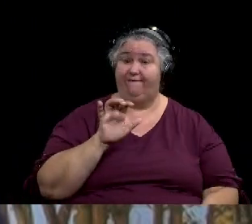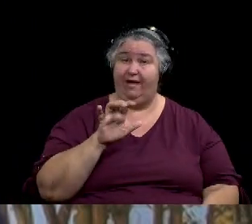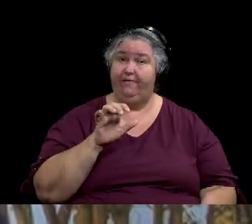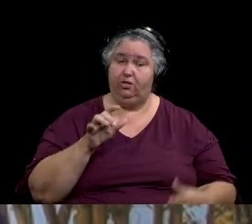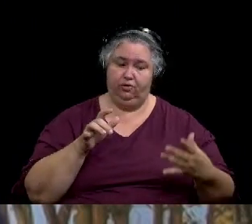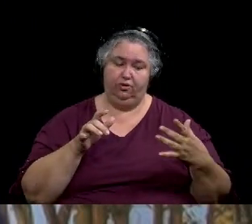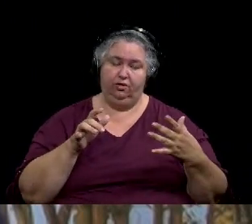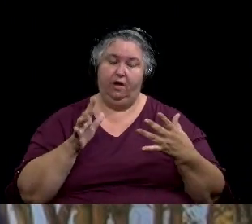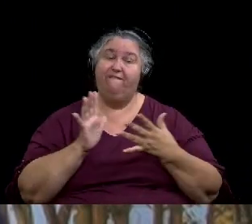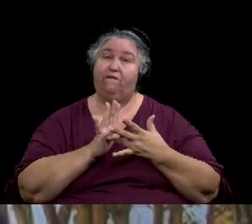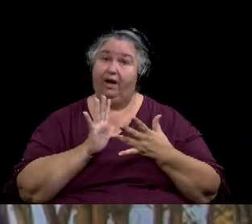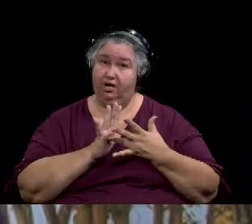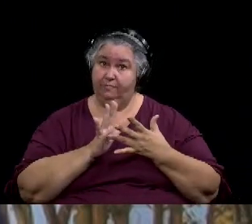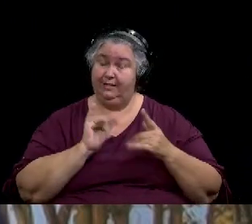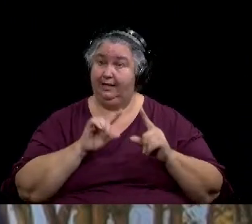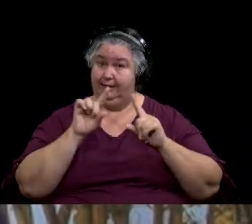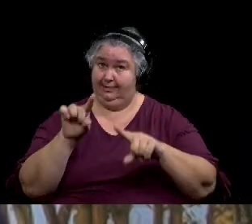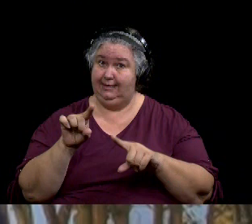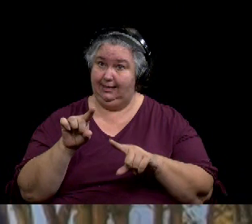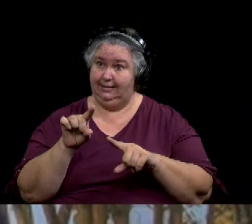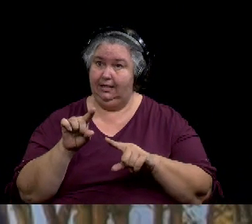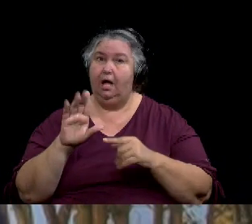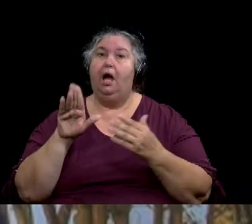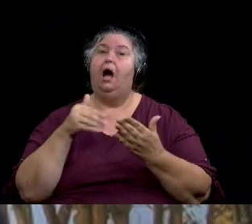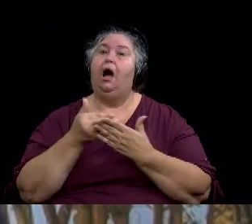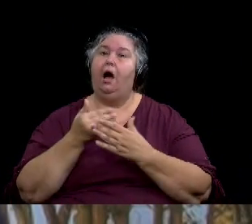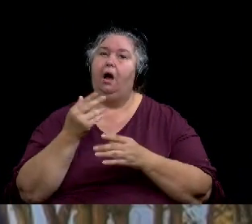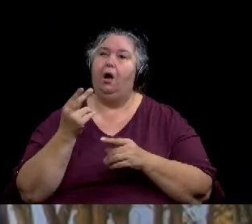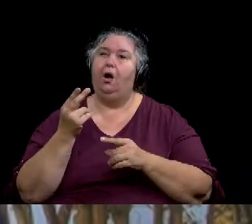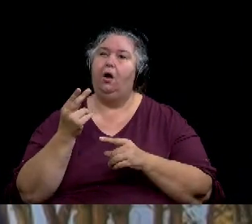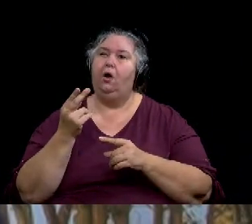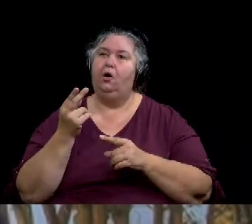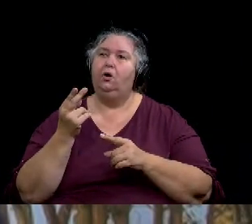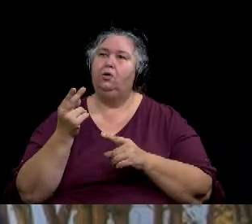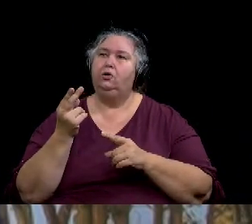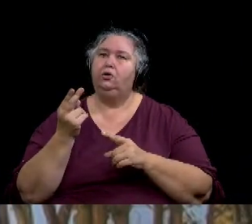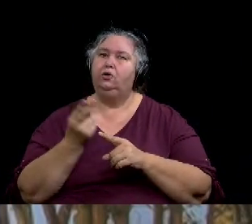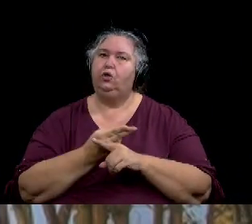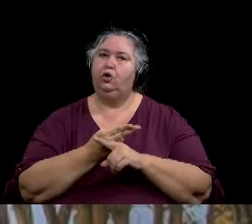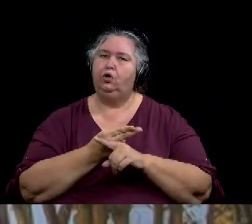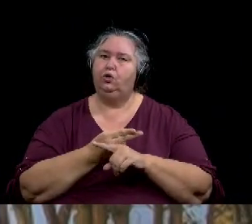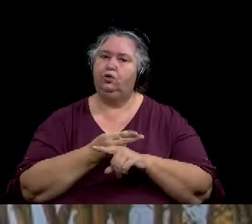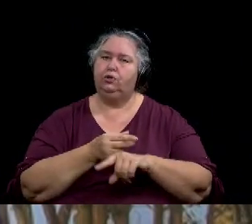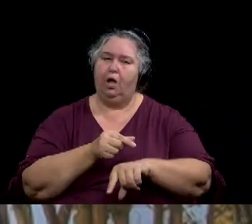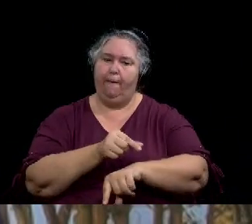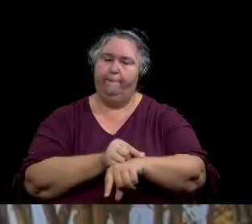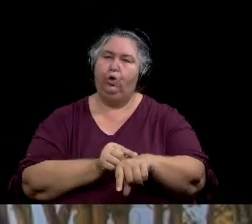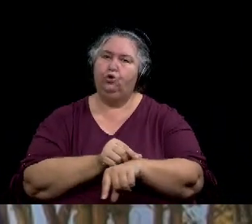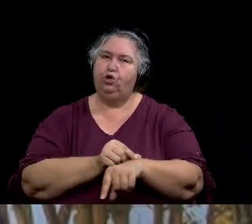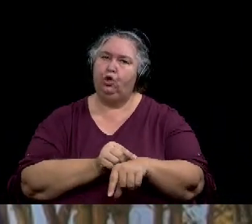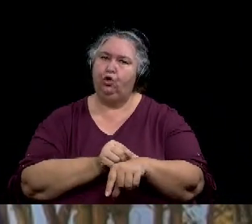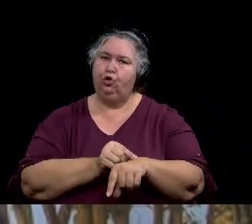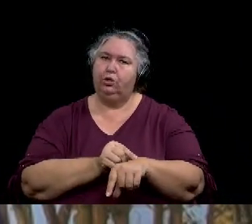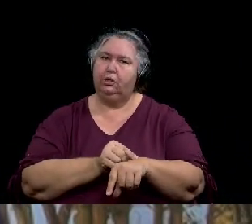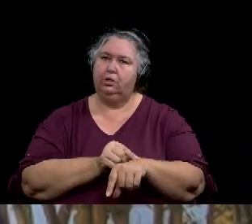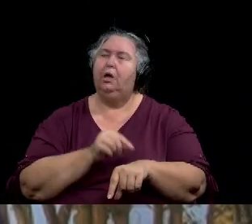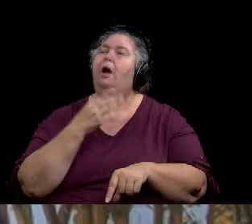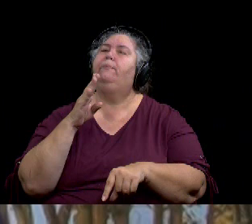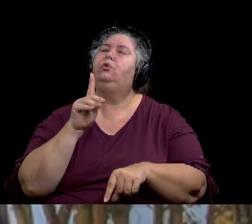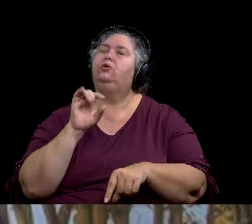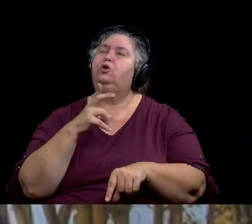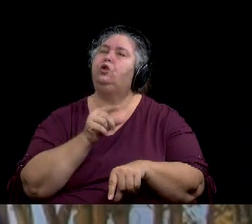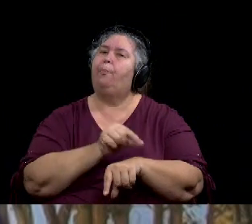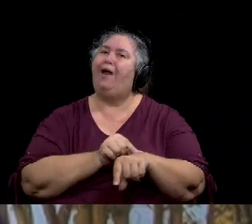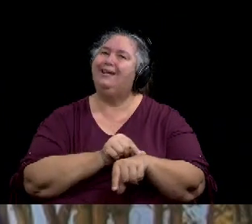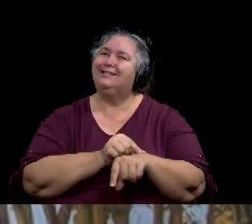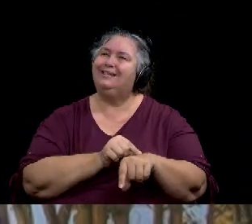attended as part of the Baylor line all wore Bluetooth bracelets that could sense proximity to other students and determine if they